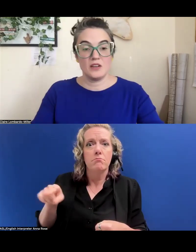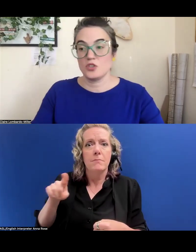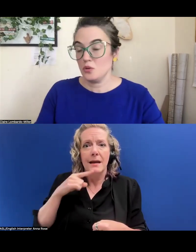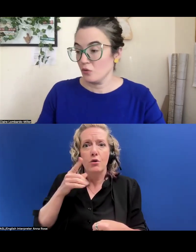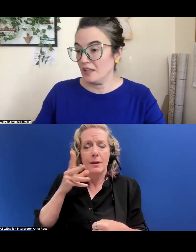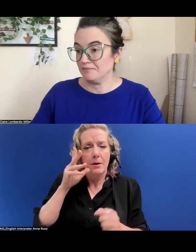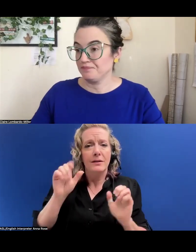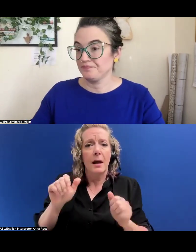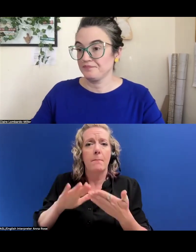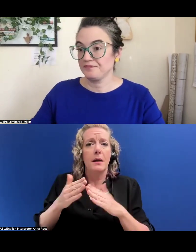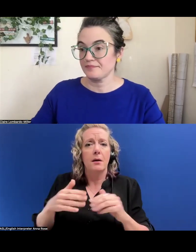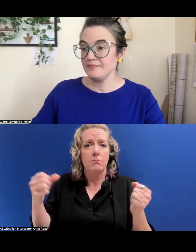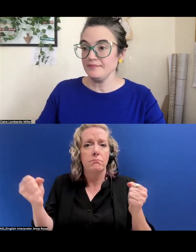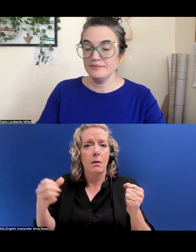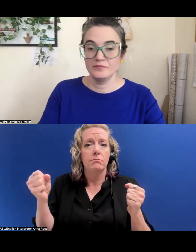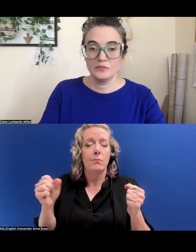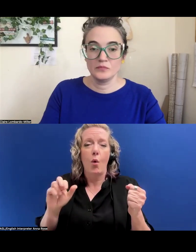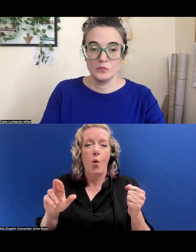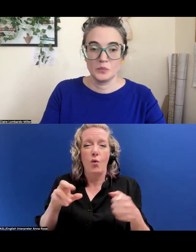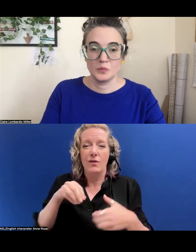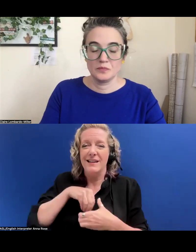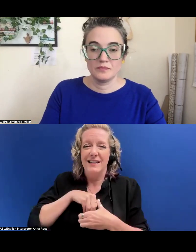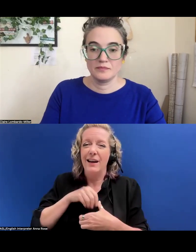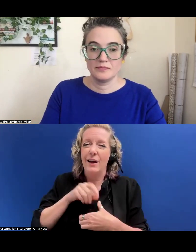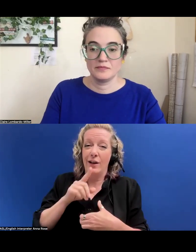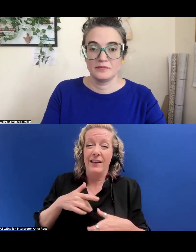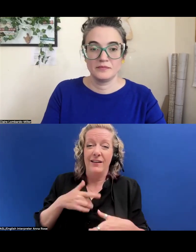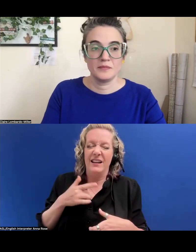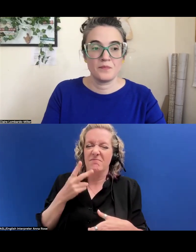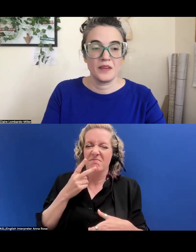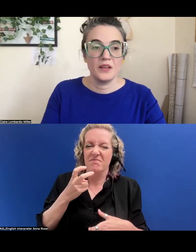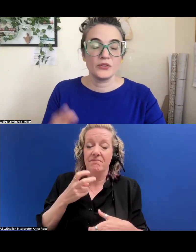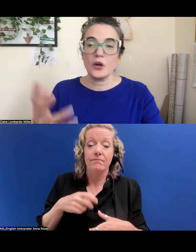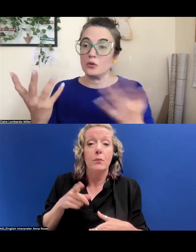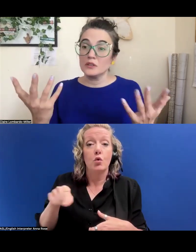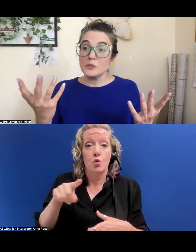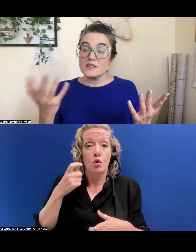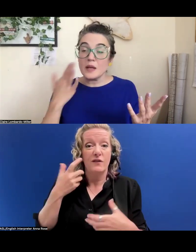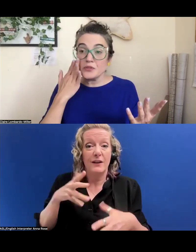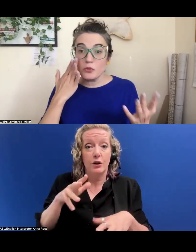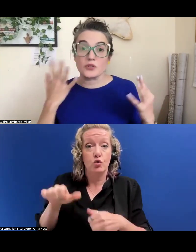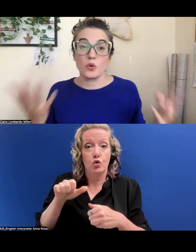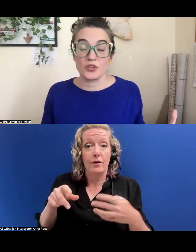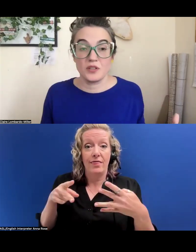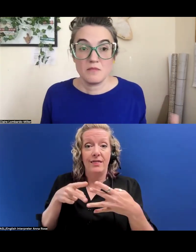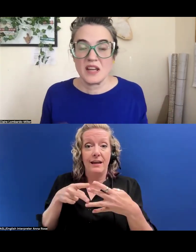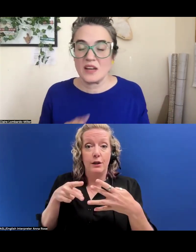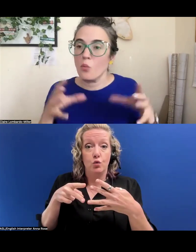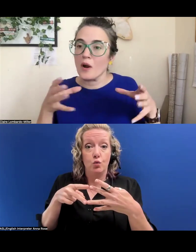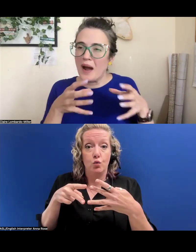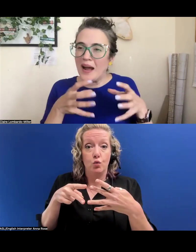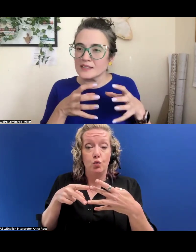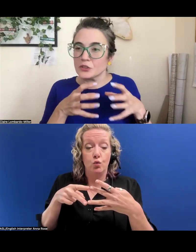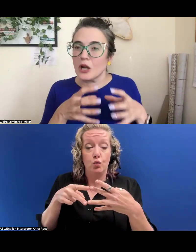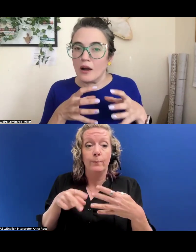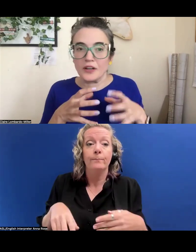subscales 2 and 3. So, some examples of what scores could mean and